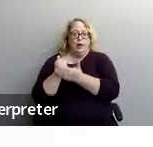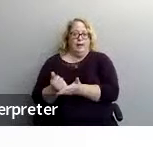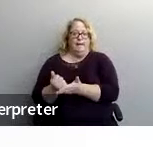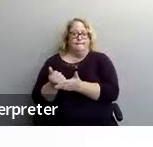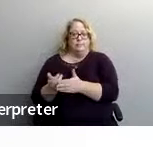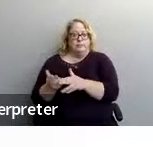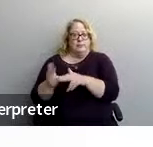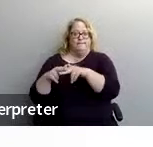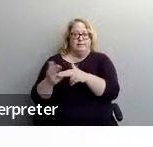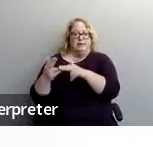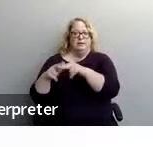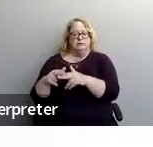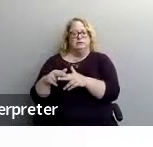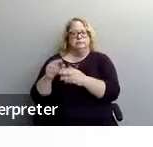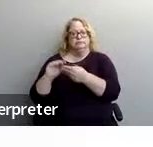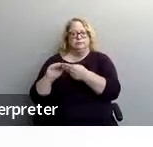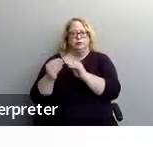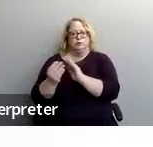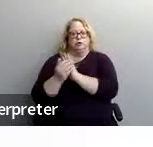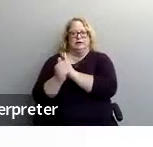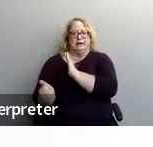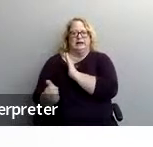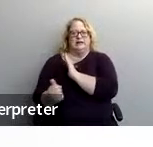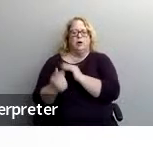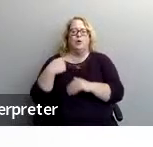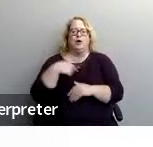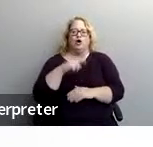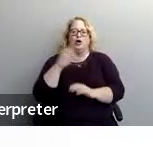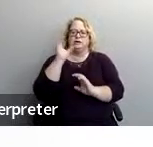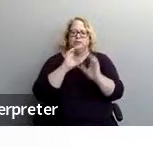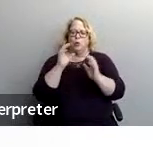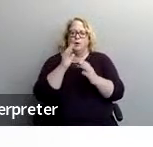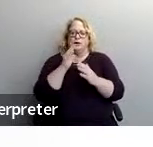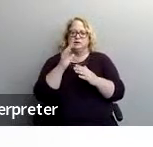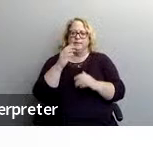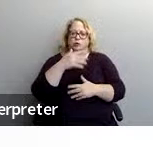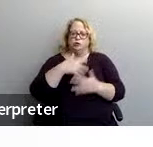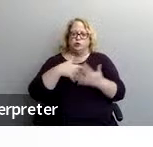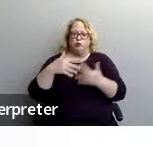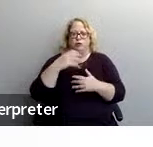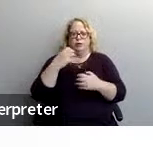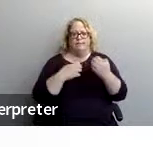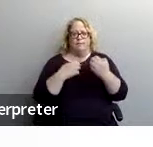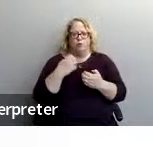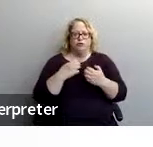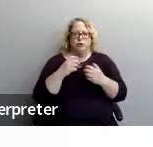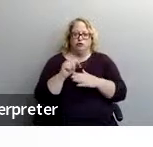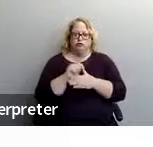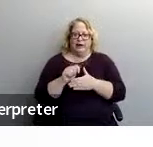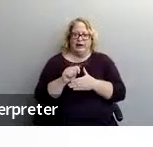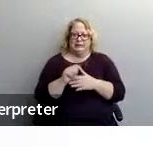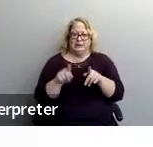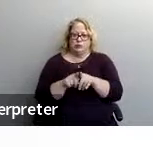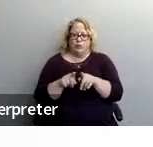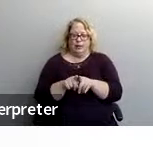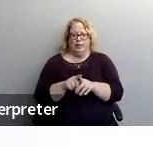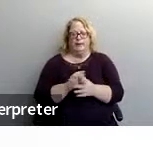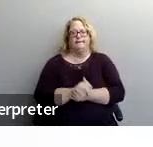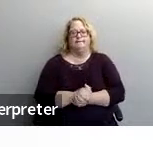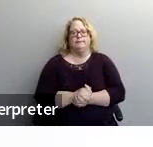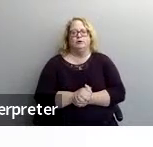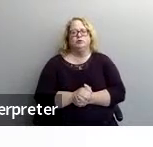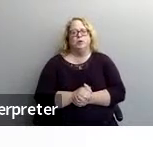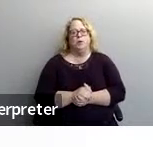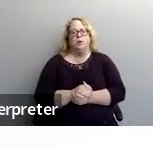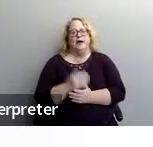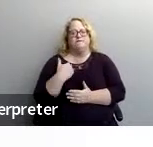build numeracy. We are exploring some social emotional foundational trainings as well. So we have some